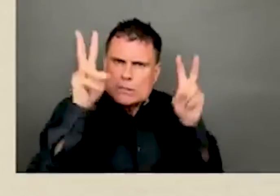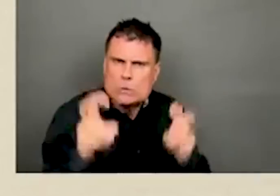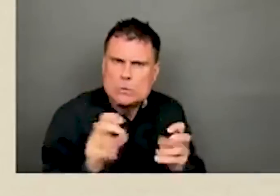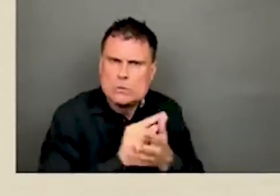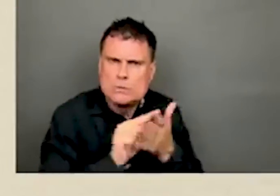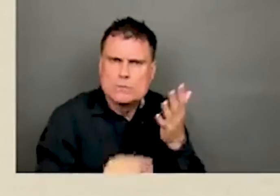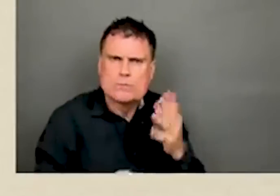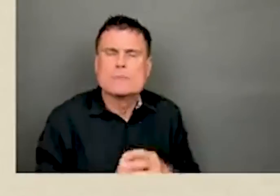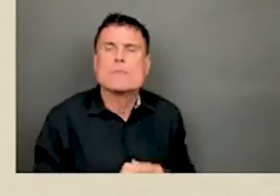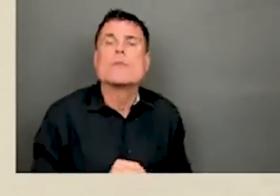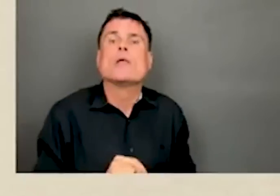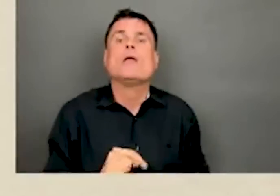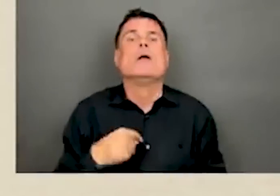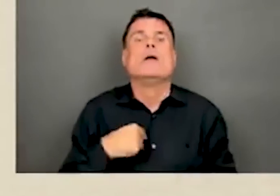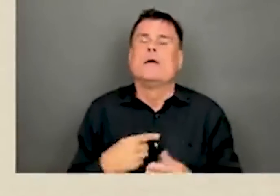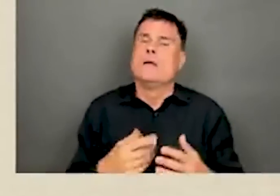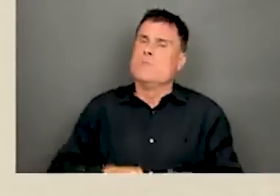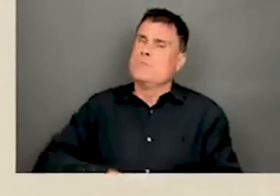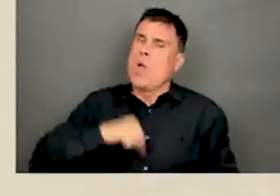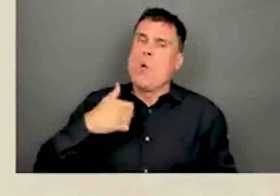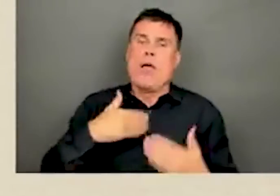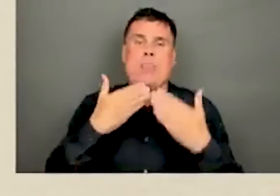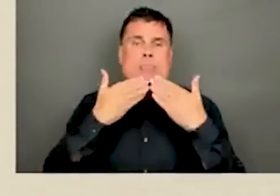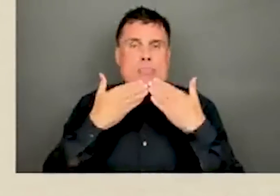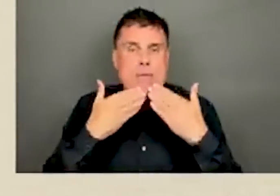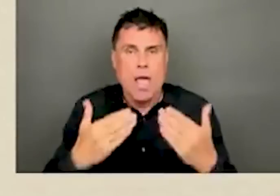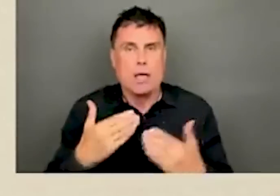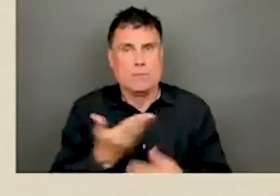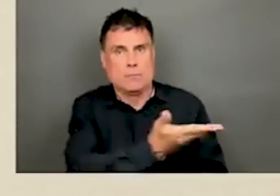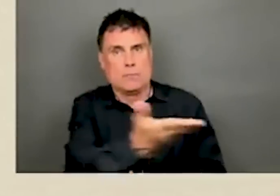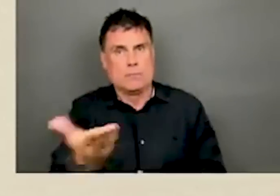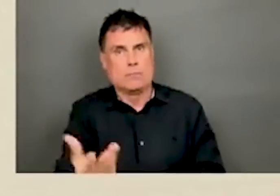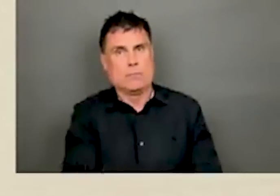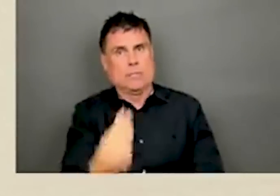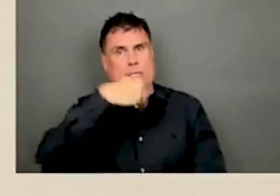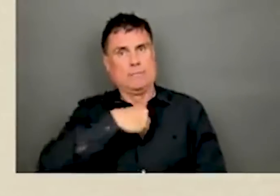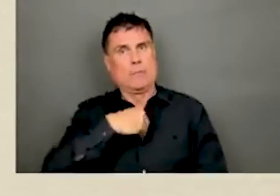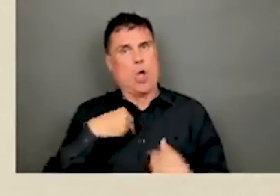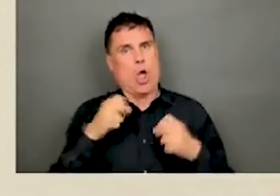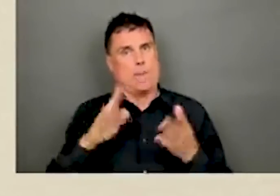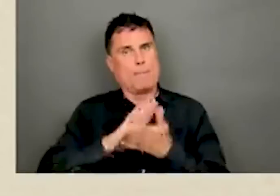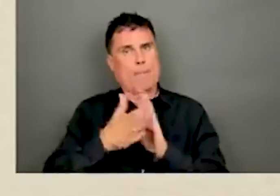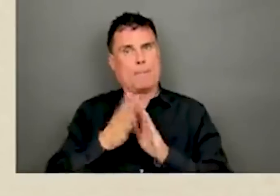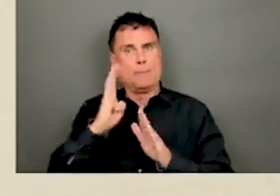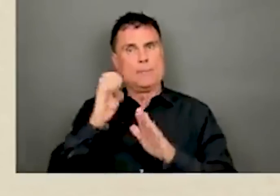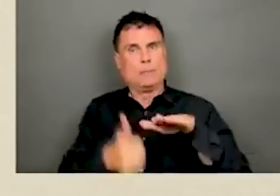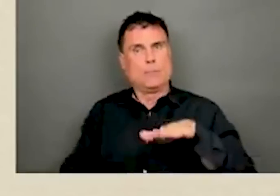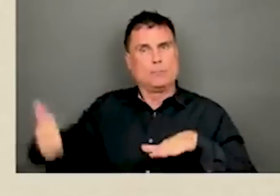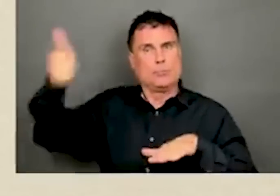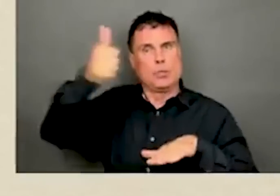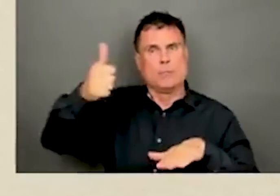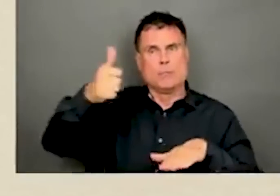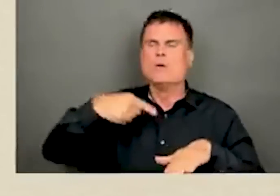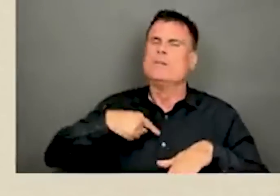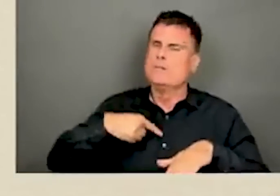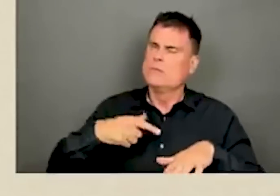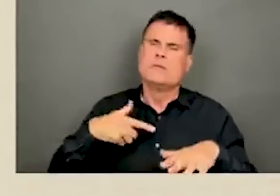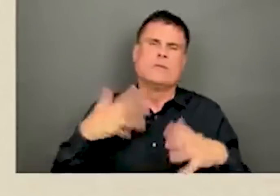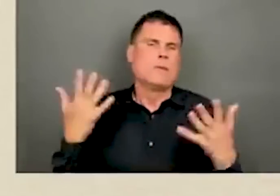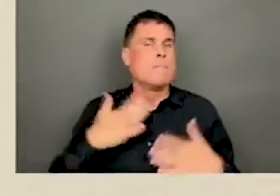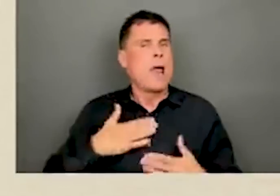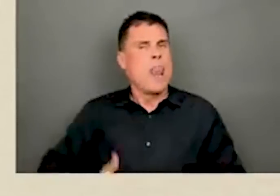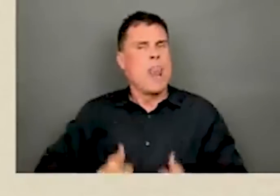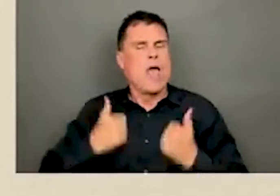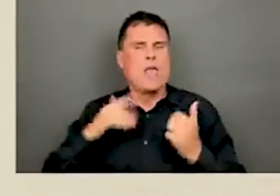today, thank you so much for giving me this opportunity, British Columbia. It has truly been the thrill of my life. I've done my best to not